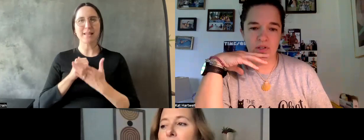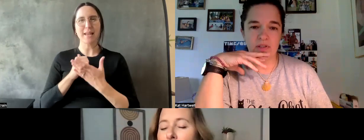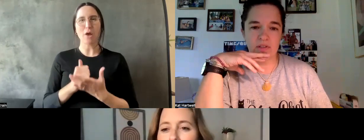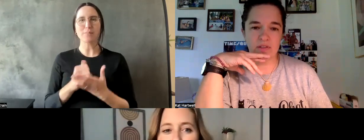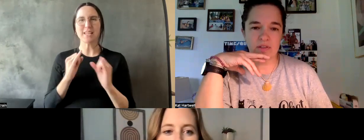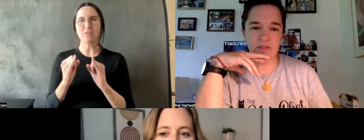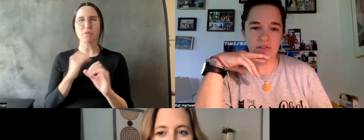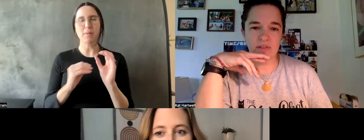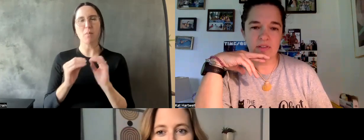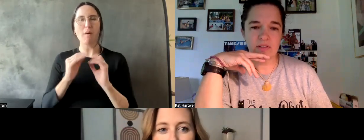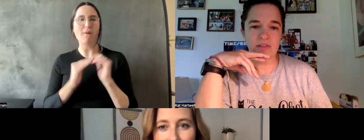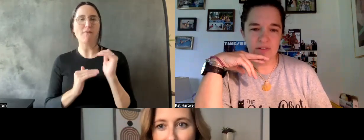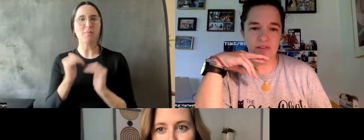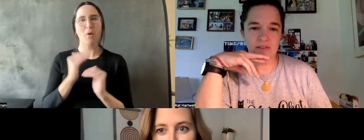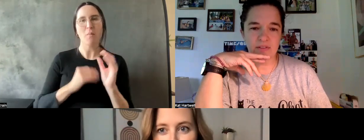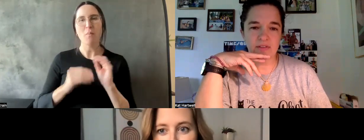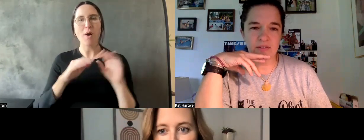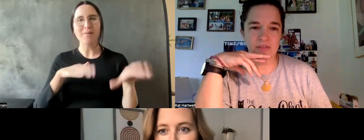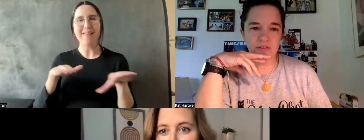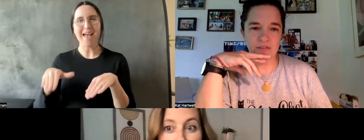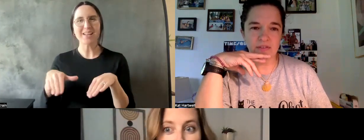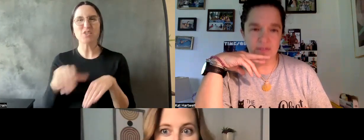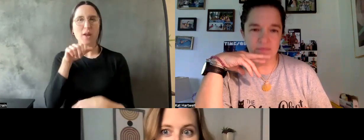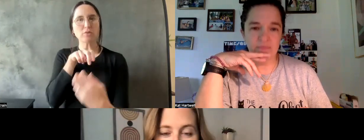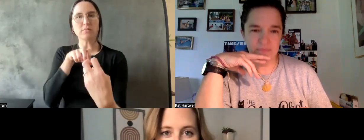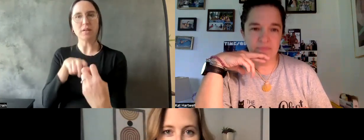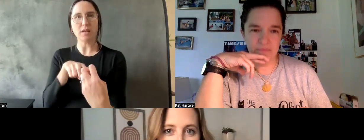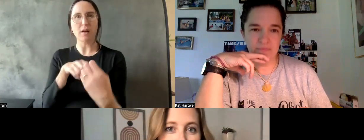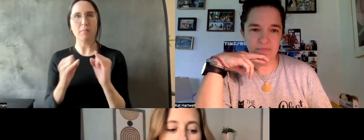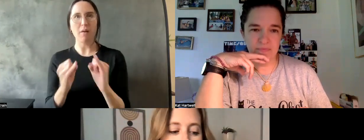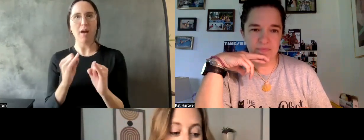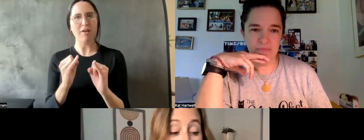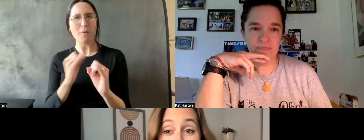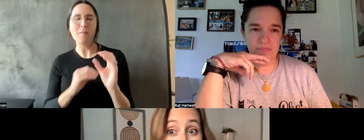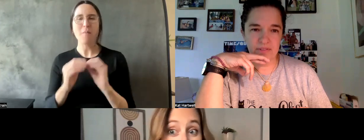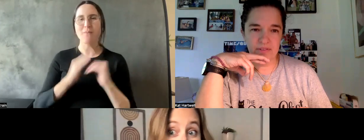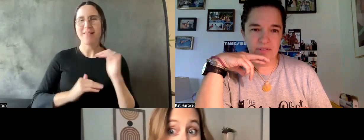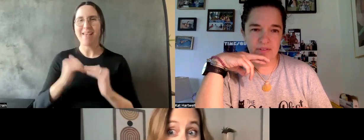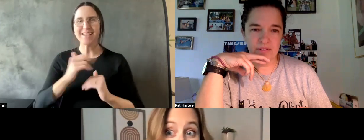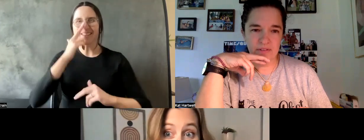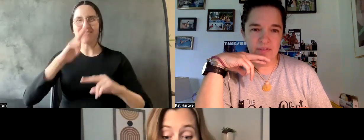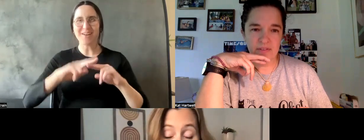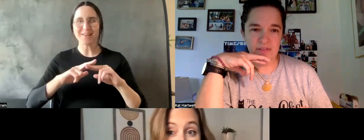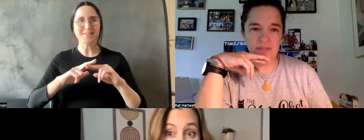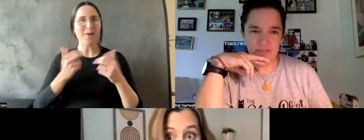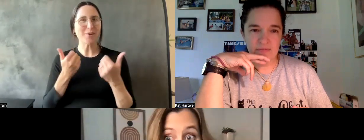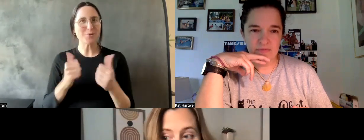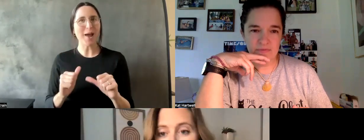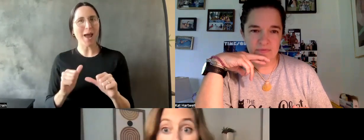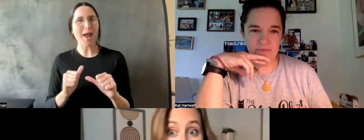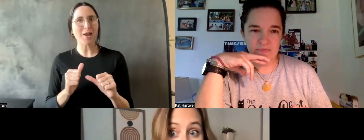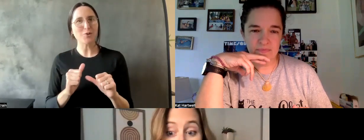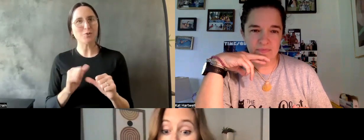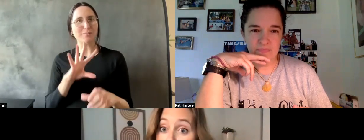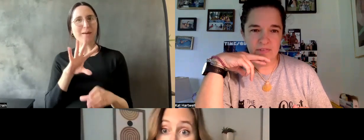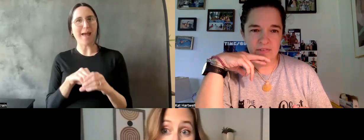So yeah, I try to do something in the kitchen with them whenever it's possible. And that's how I pitch it to their agent or